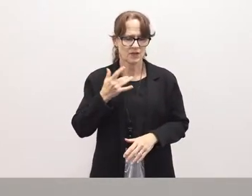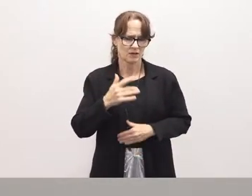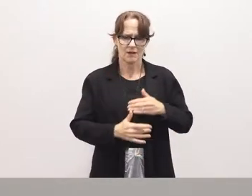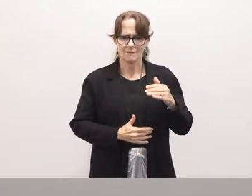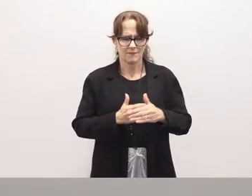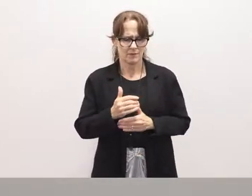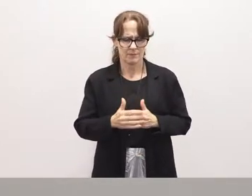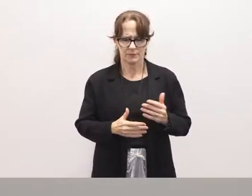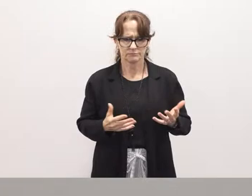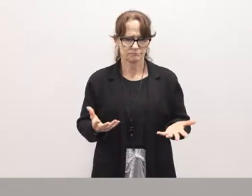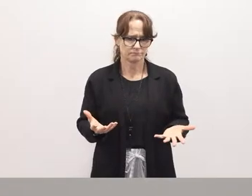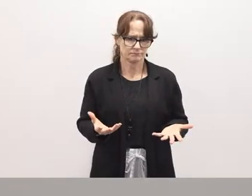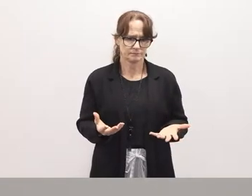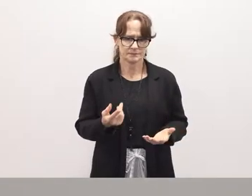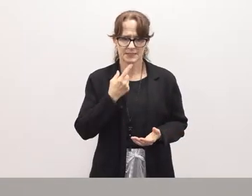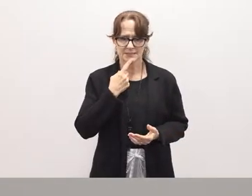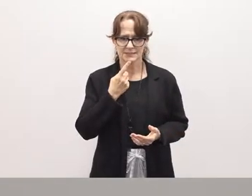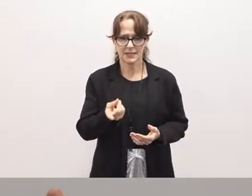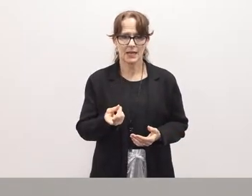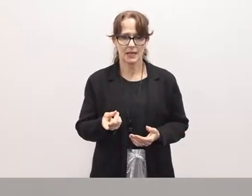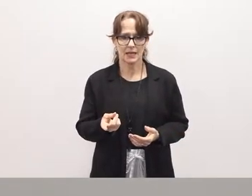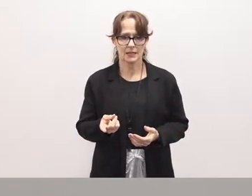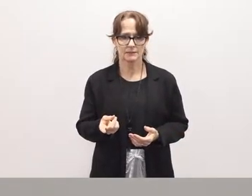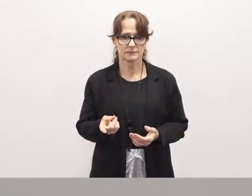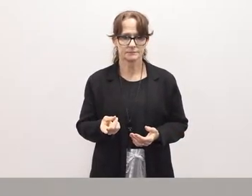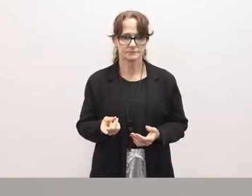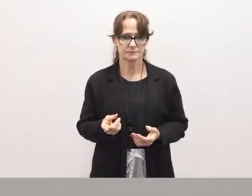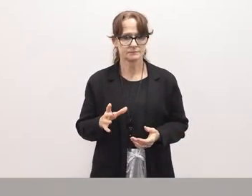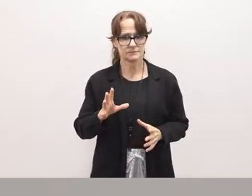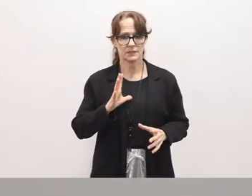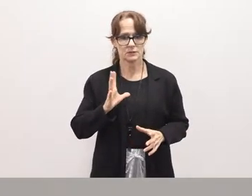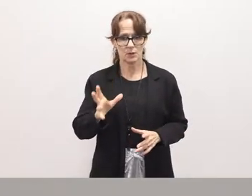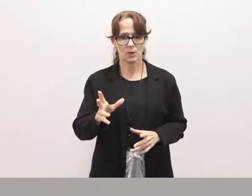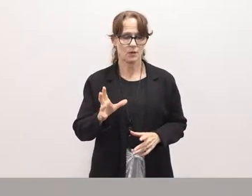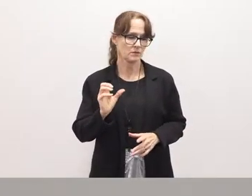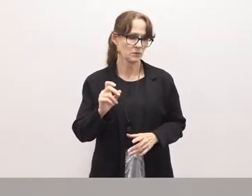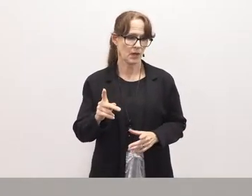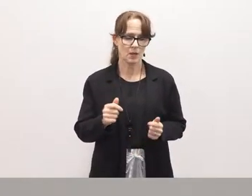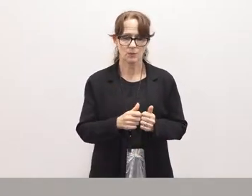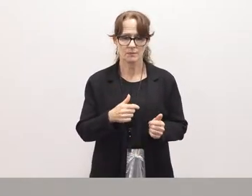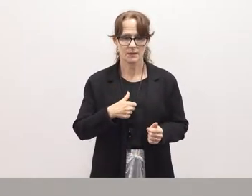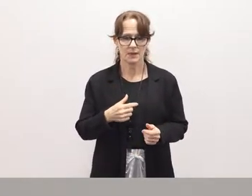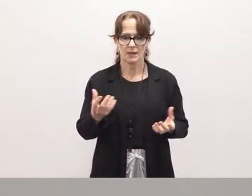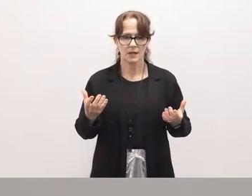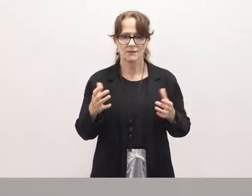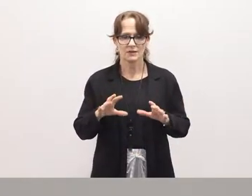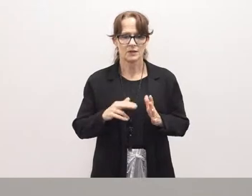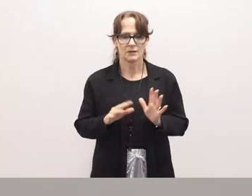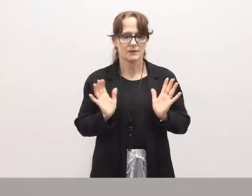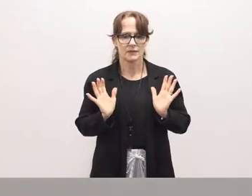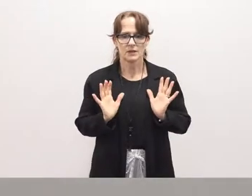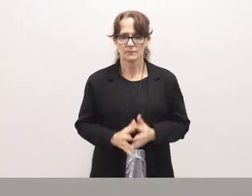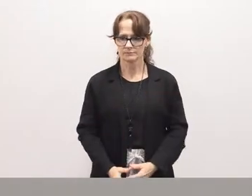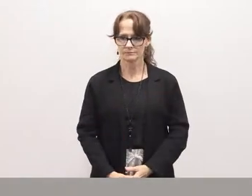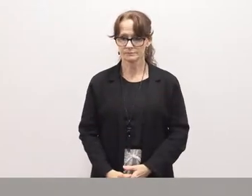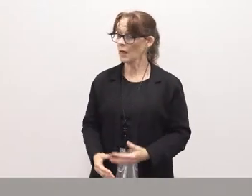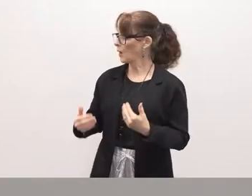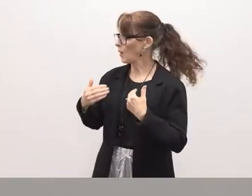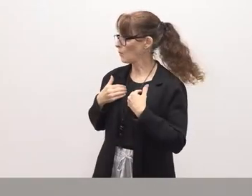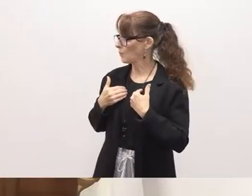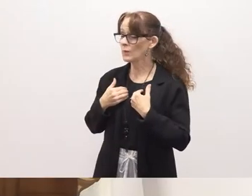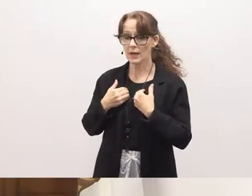comfortable saying that this is okay with me because I didn't have a chance to review it, that's all. We do